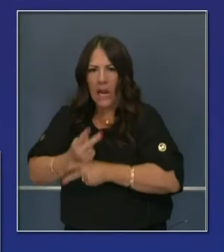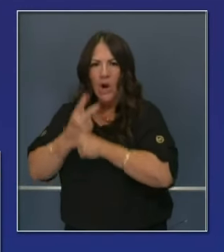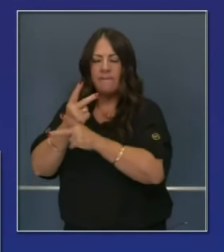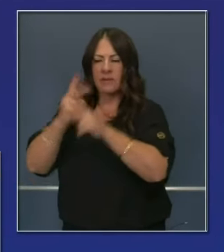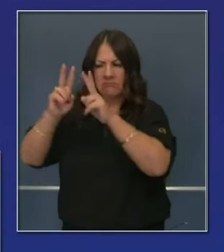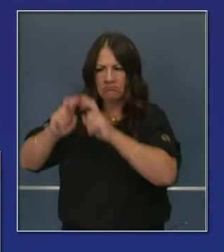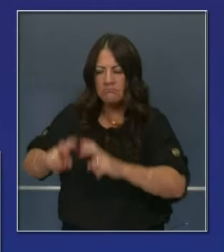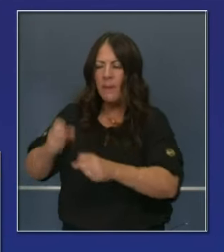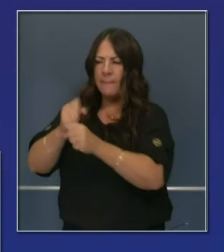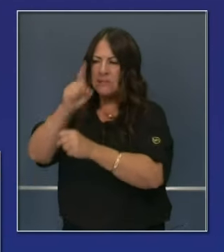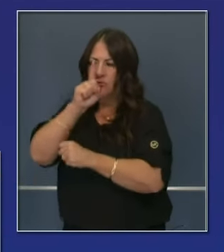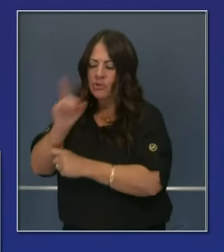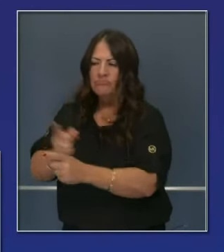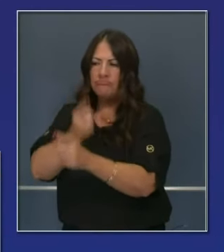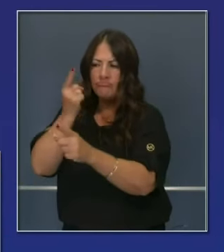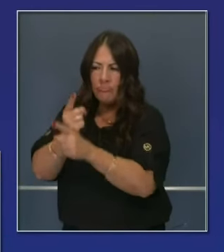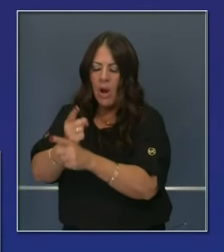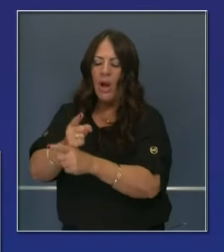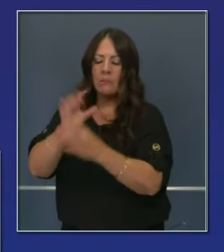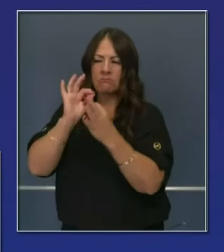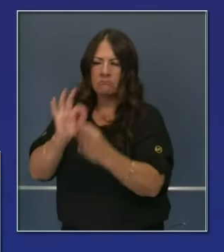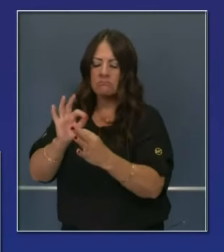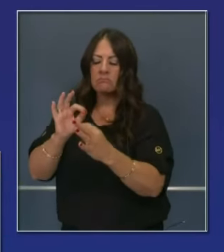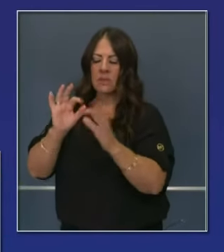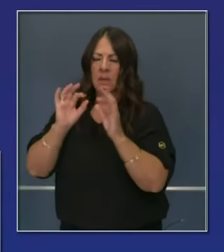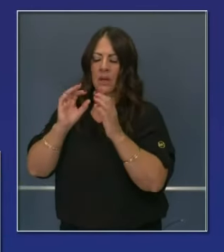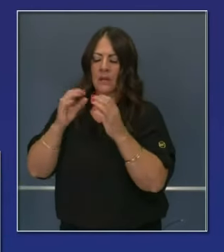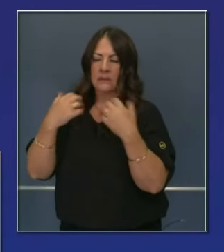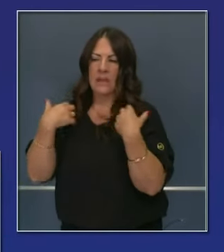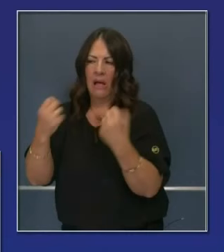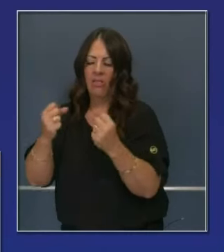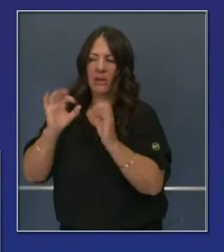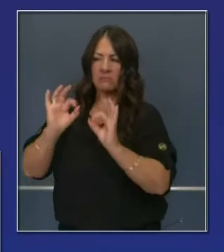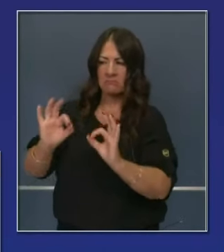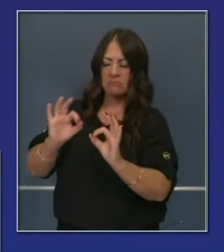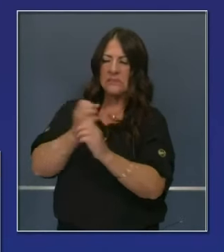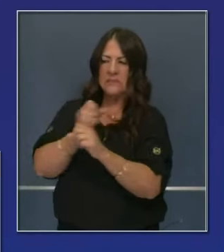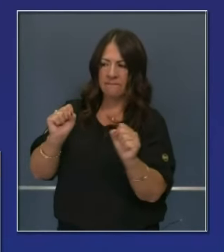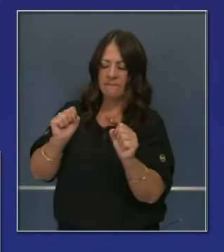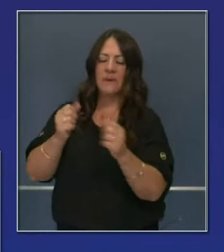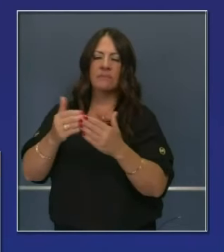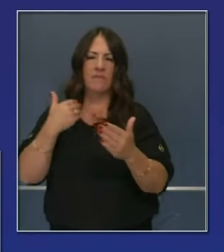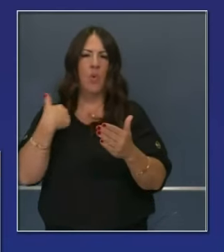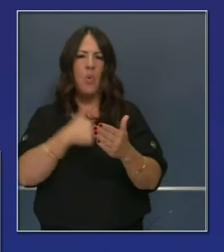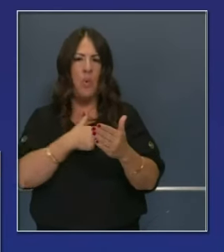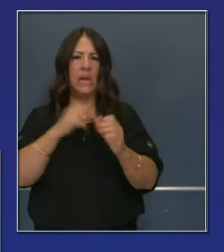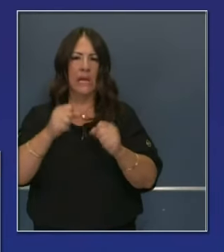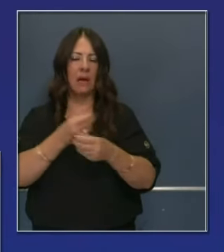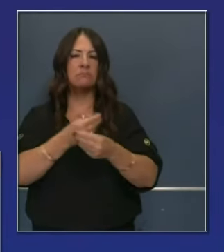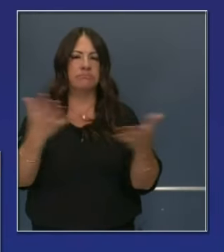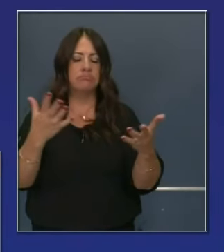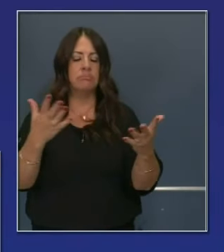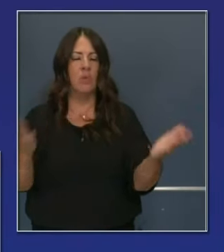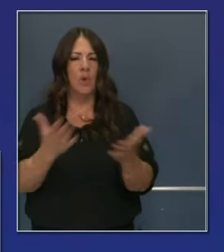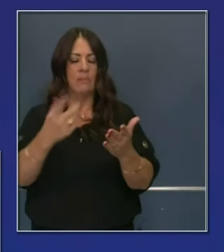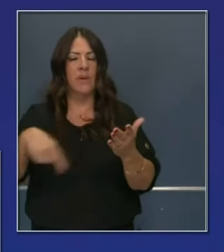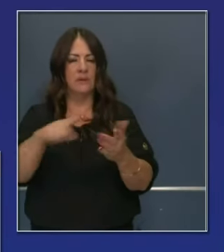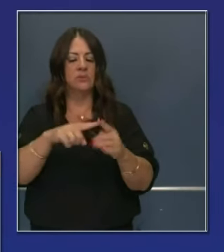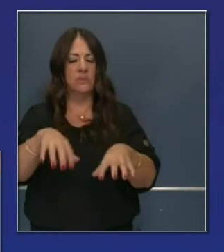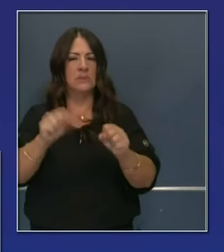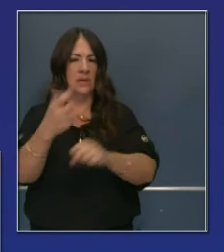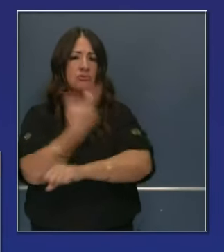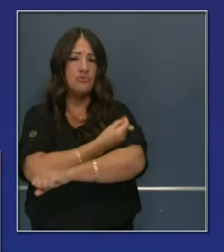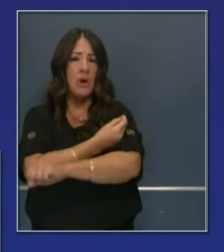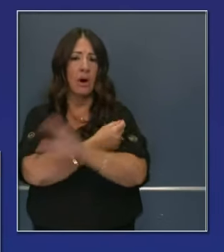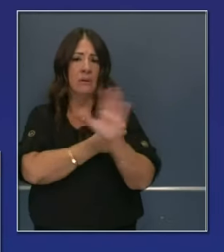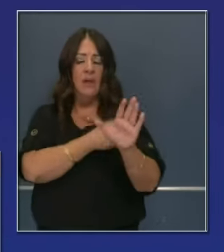accessibility, making sure, again, that we are a third set of eyes or a second set of eyes, as is the case